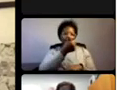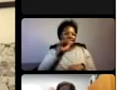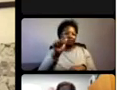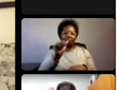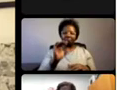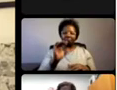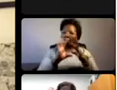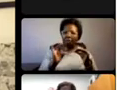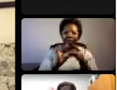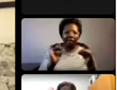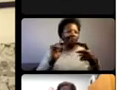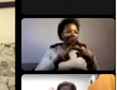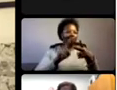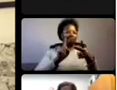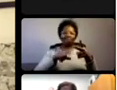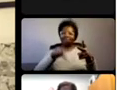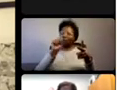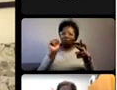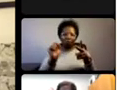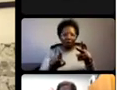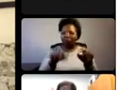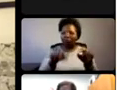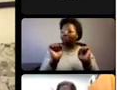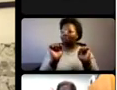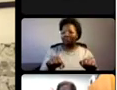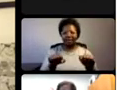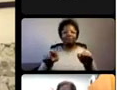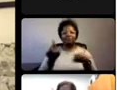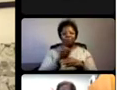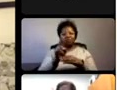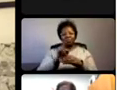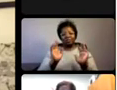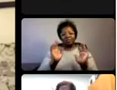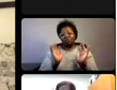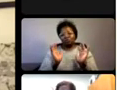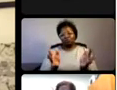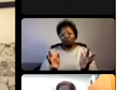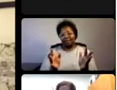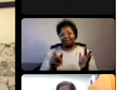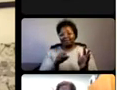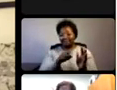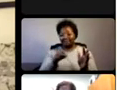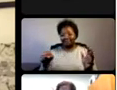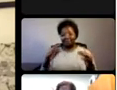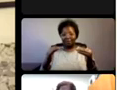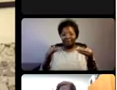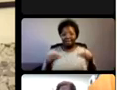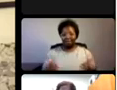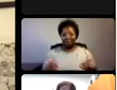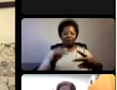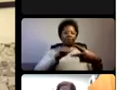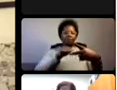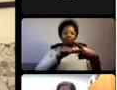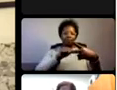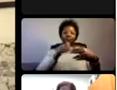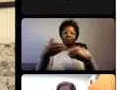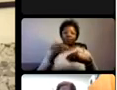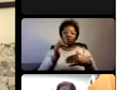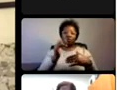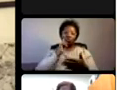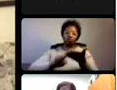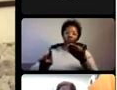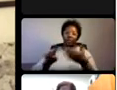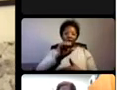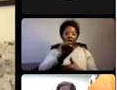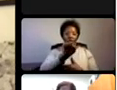and asking your questions, and we'll get to both some of our Q&A questions here in the chat as well as our questions that are on social media. We